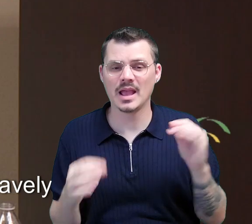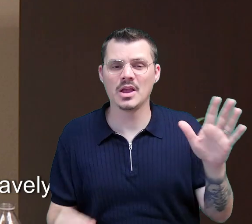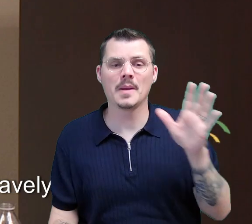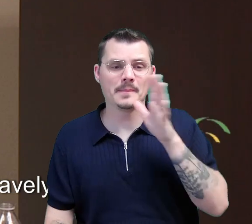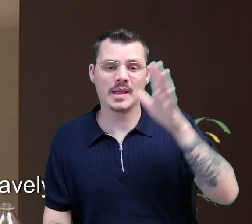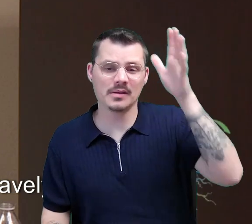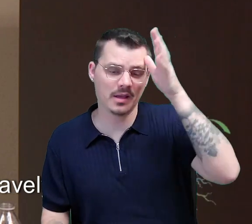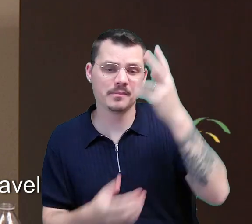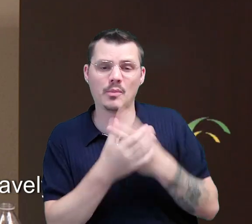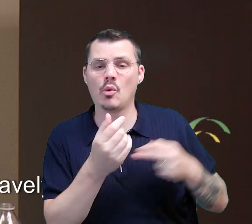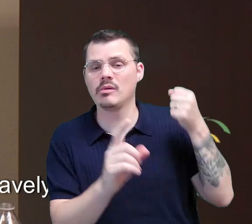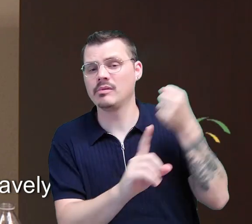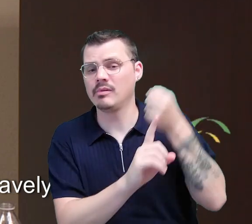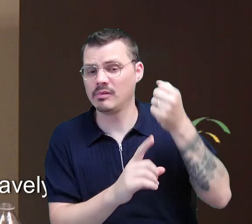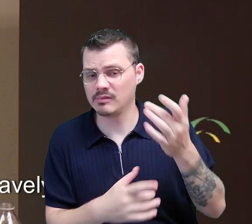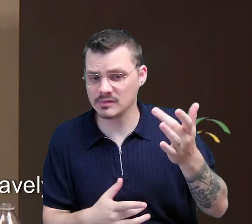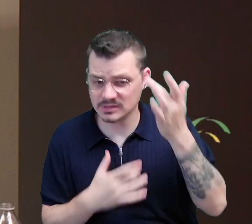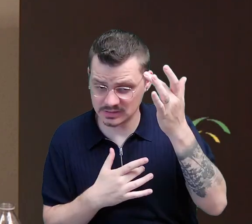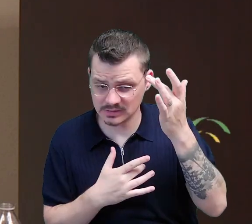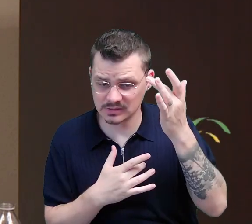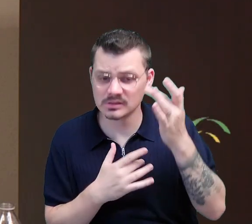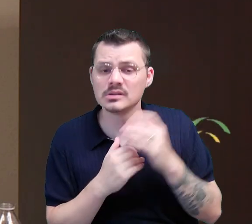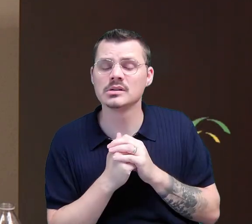both of her parents became gravely ill,